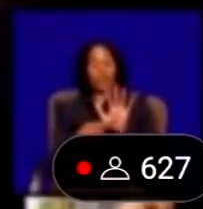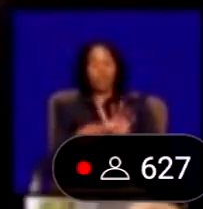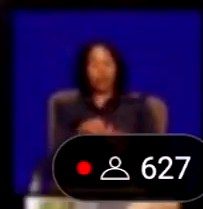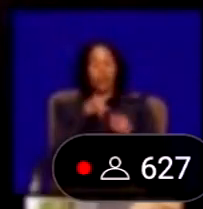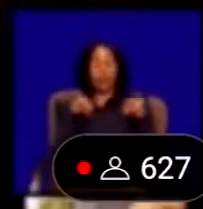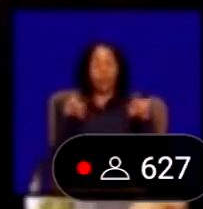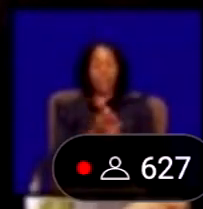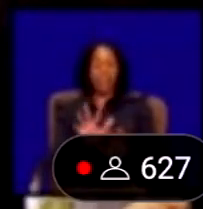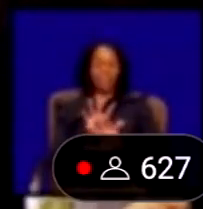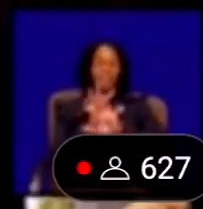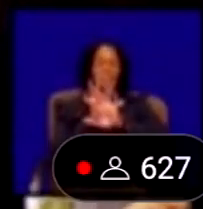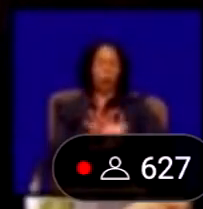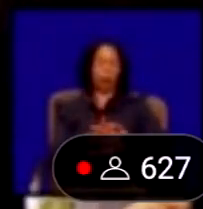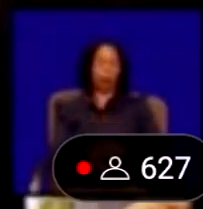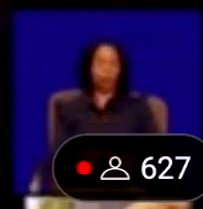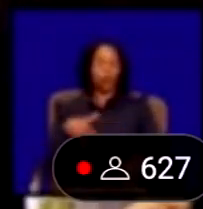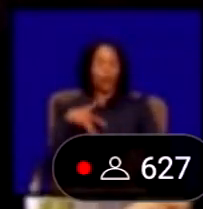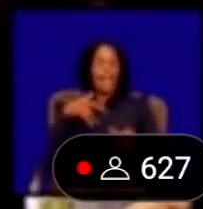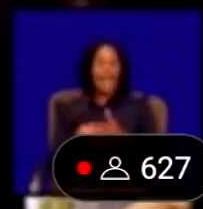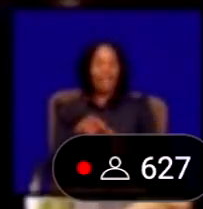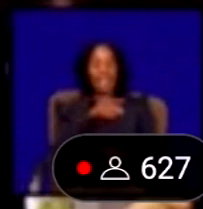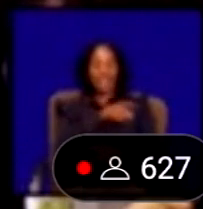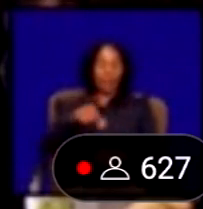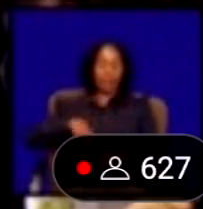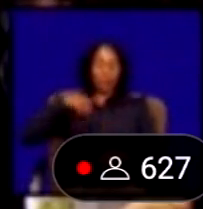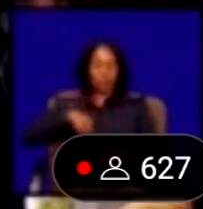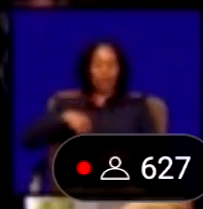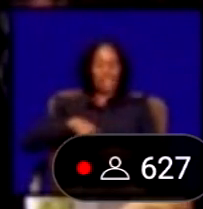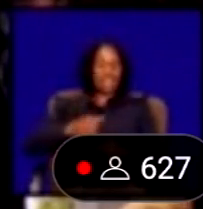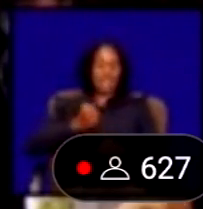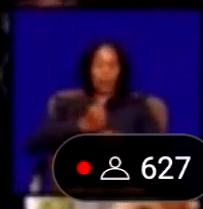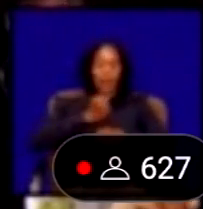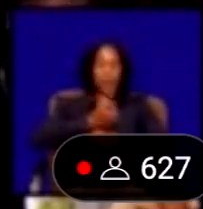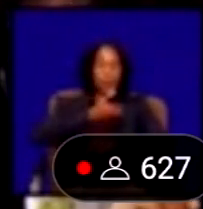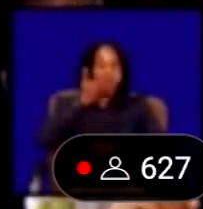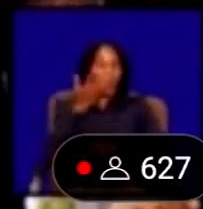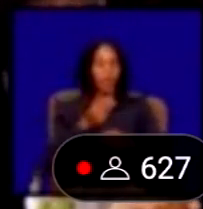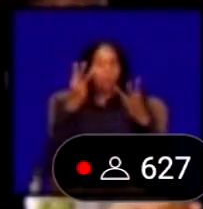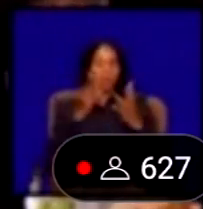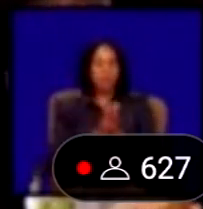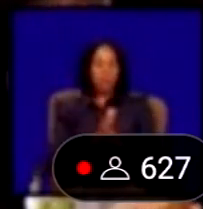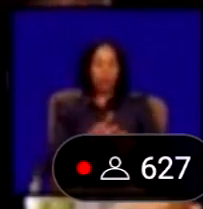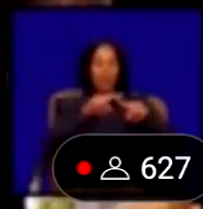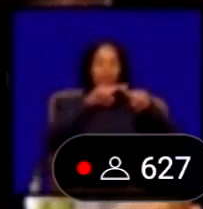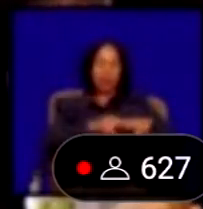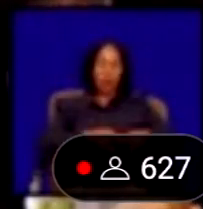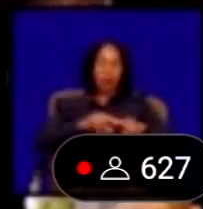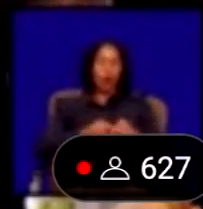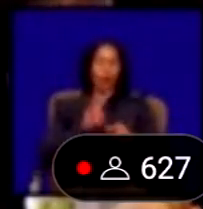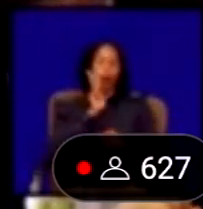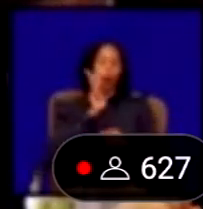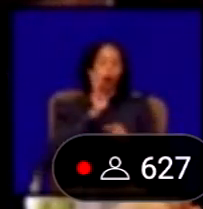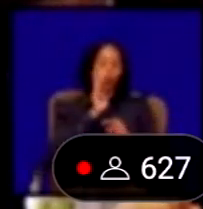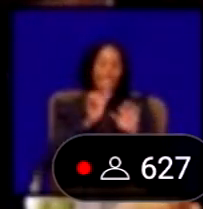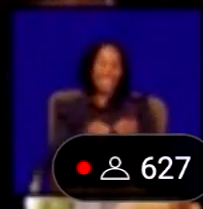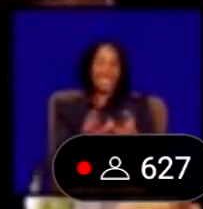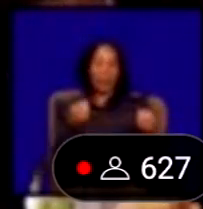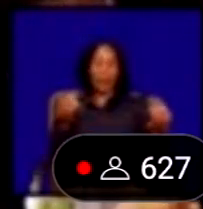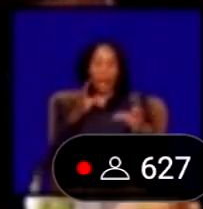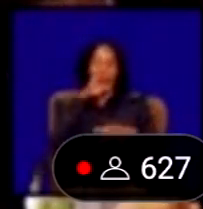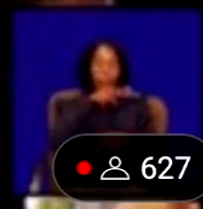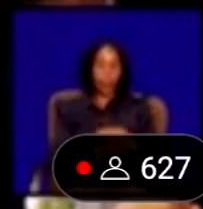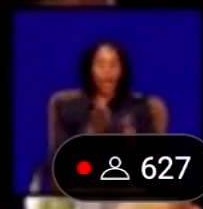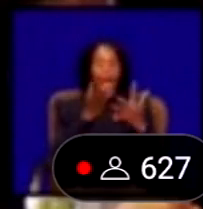in dysfunctional municipalities, people who do not have reliable water supply, people who do not have access